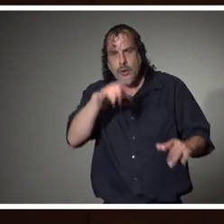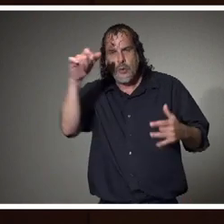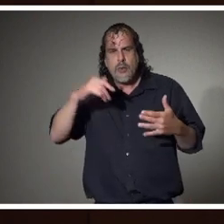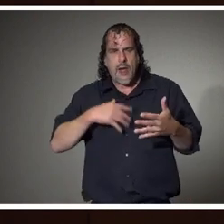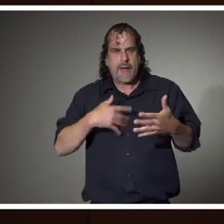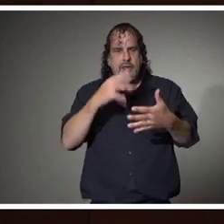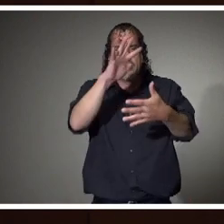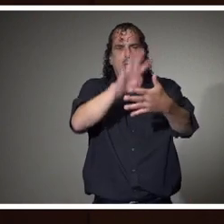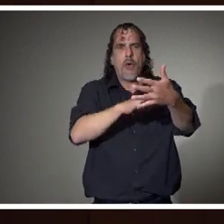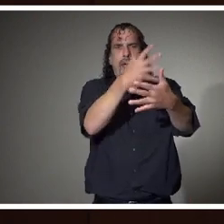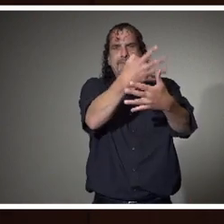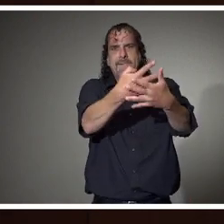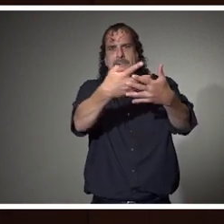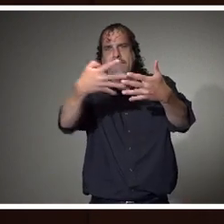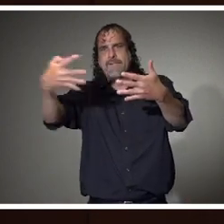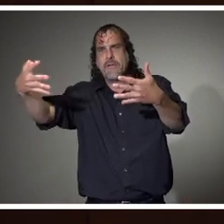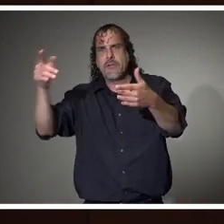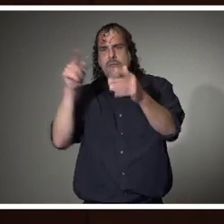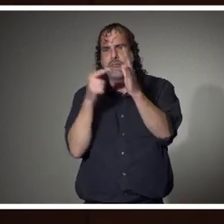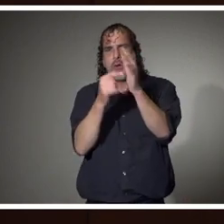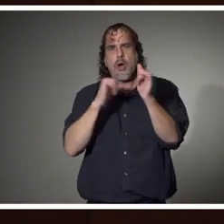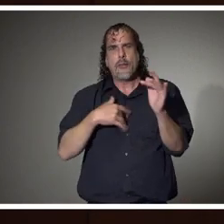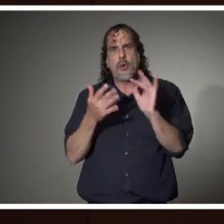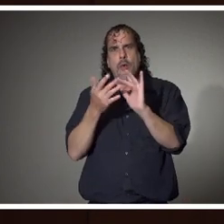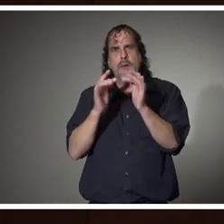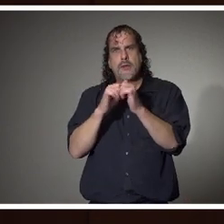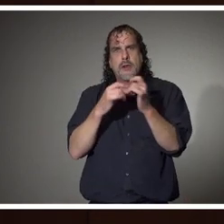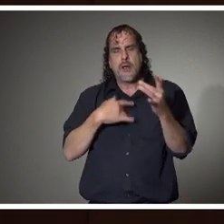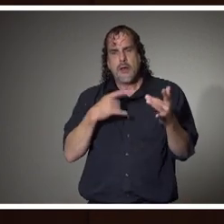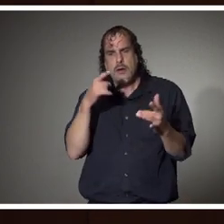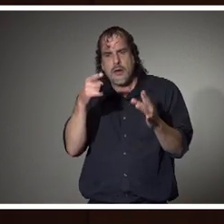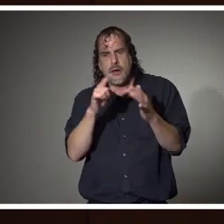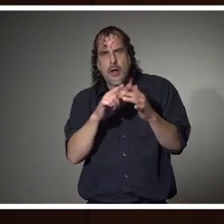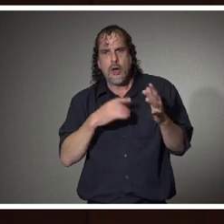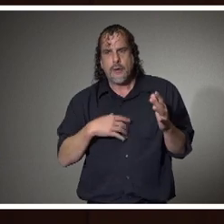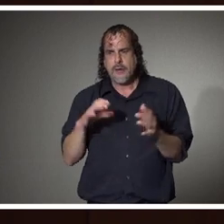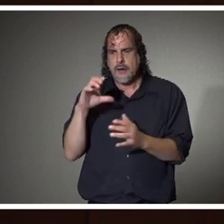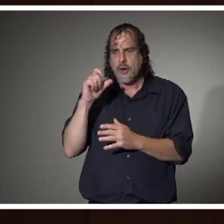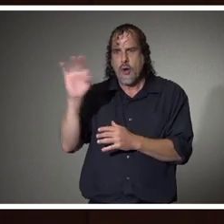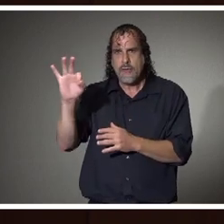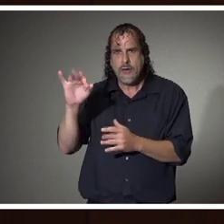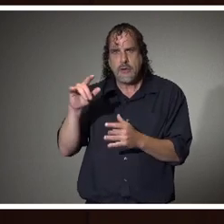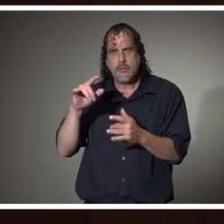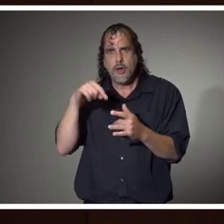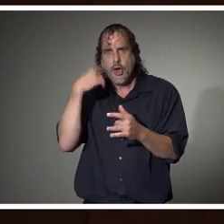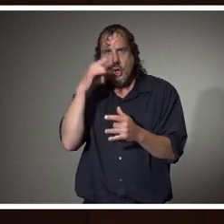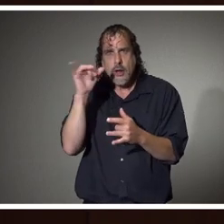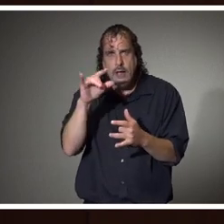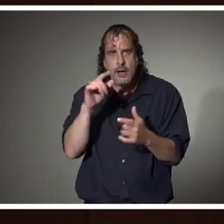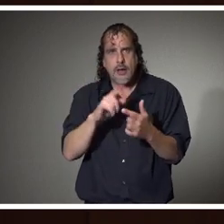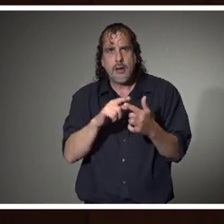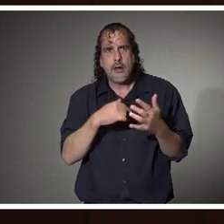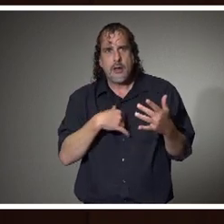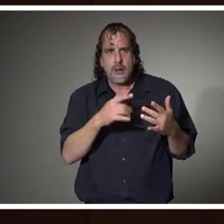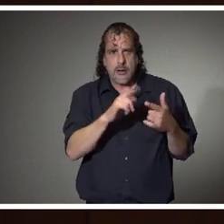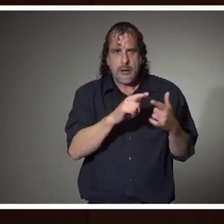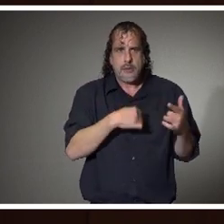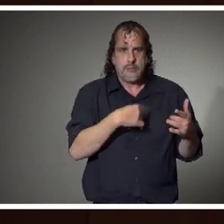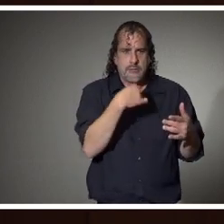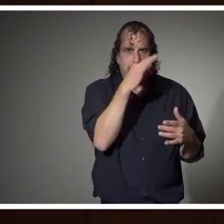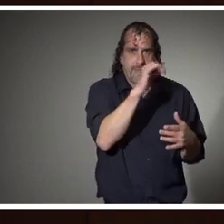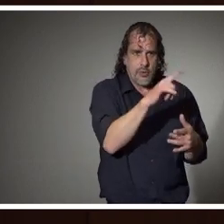daily on our influenza-like illness rate, and also paired with our COVID-like illness rate. These are surveillance mechanisms that we use to